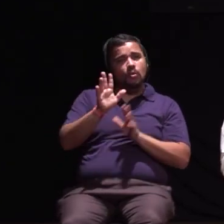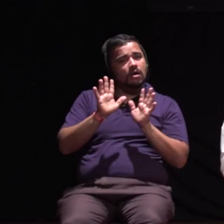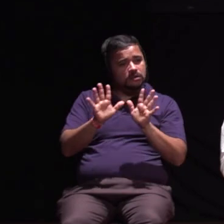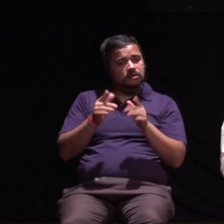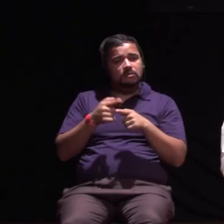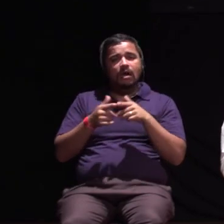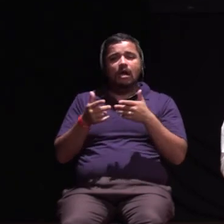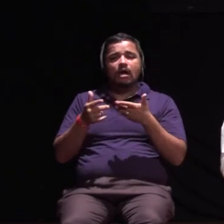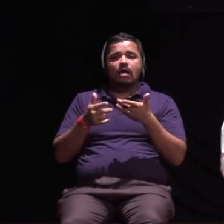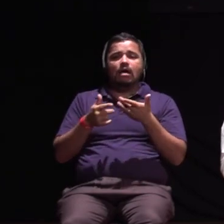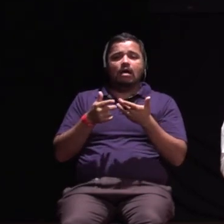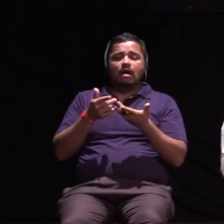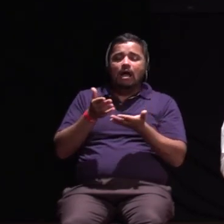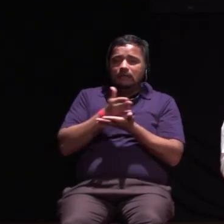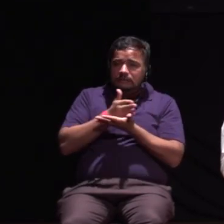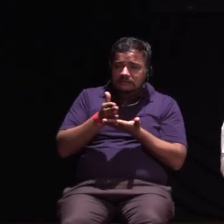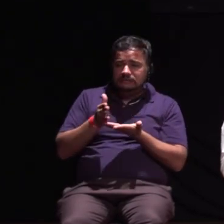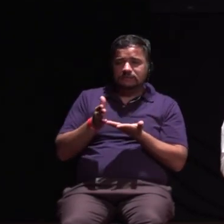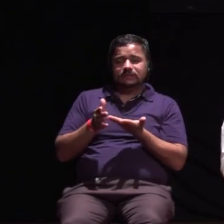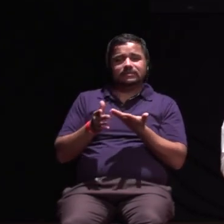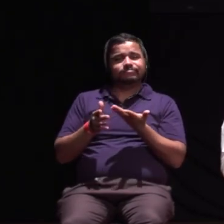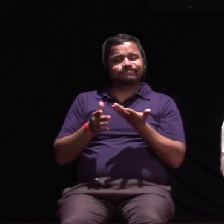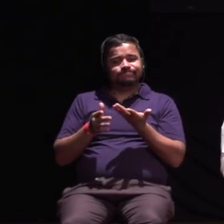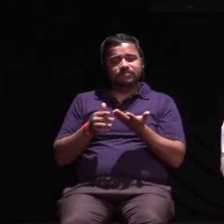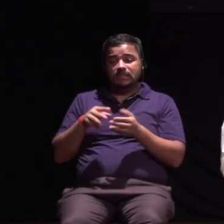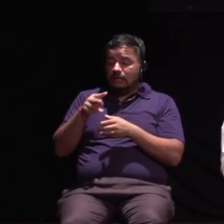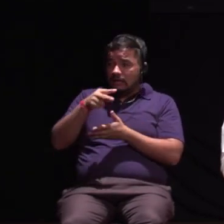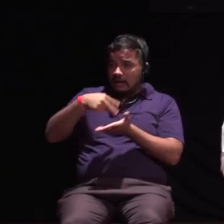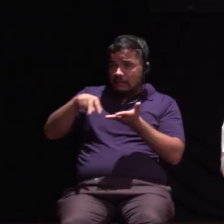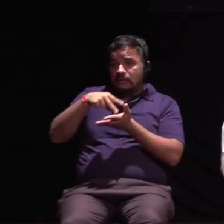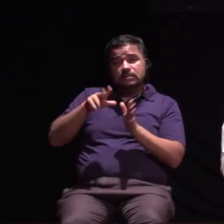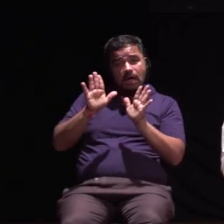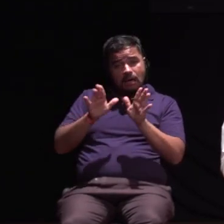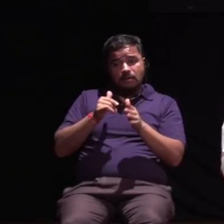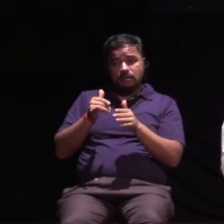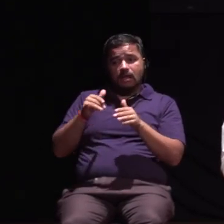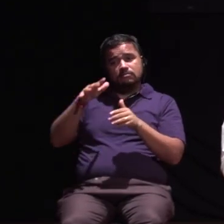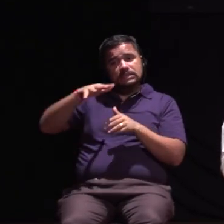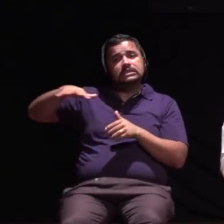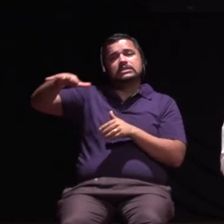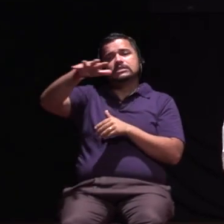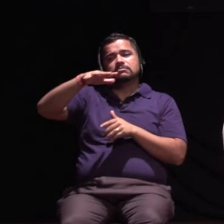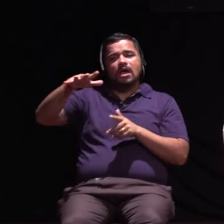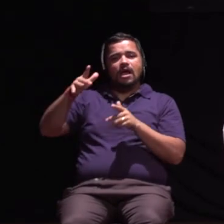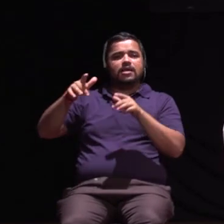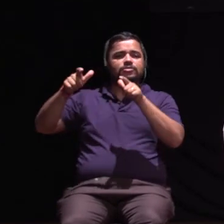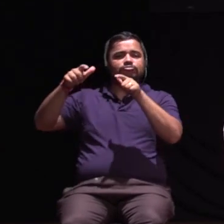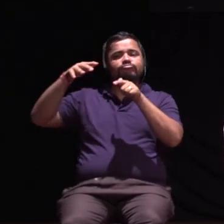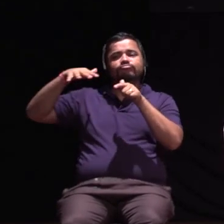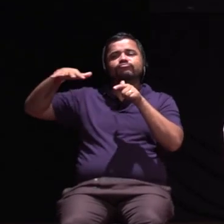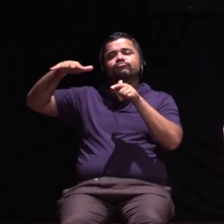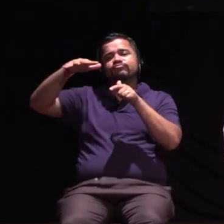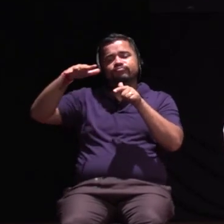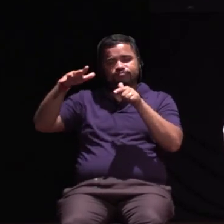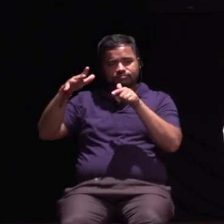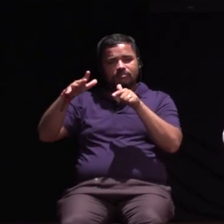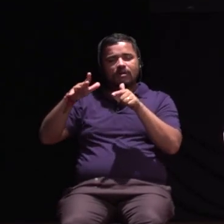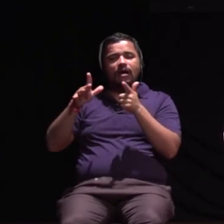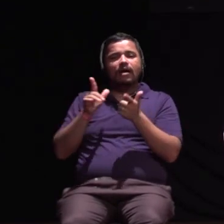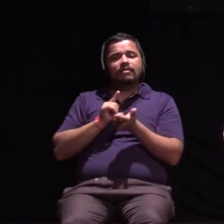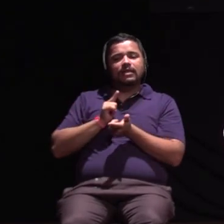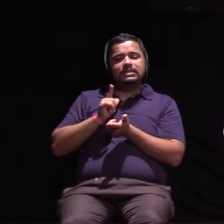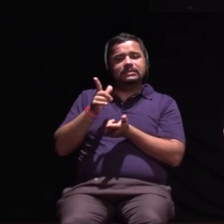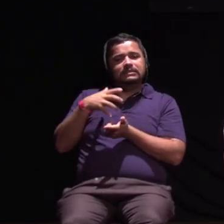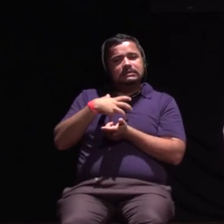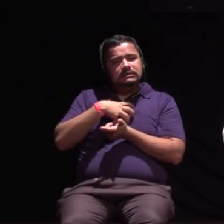in a gallery space. Many times, however, it's an importation, and like I said, that awkwardness, actually, who really suffers there